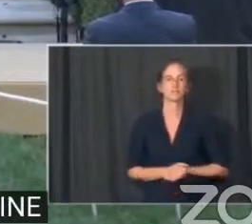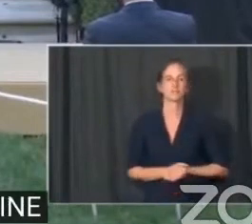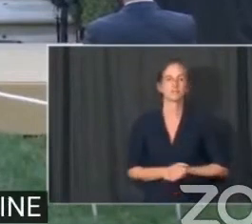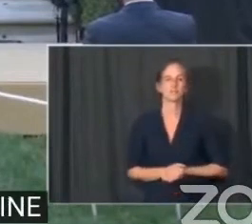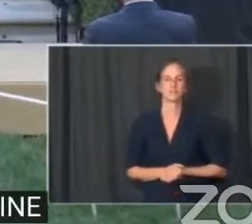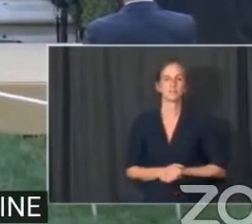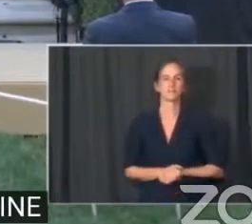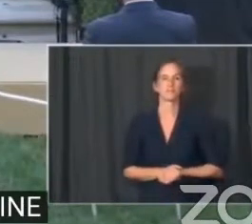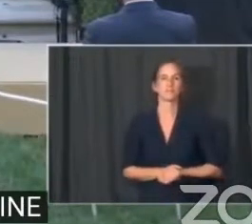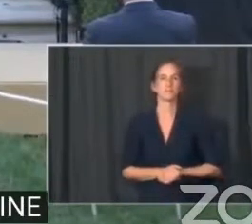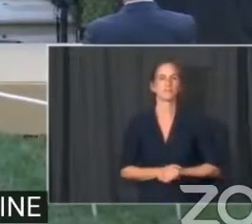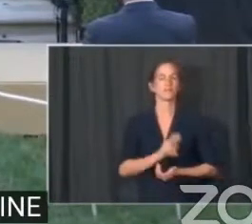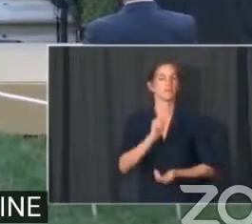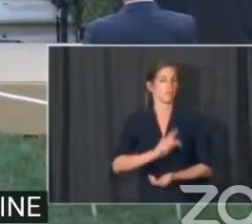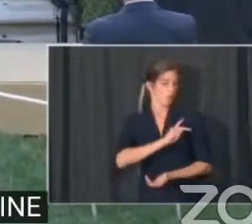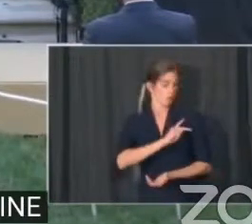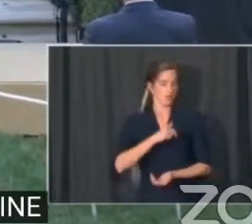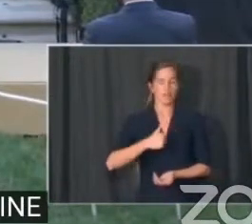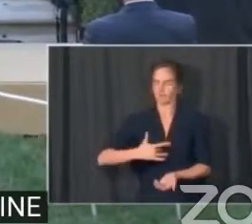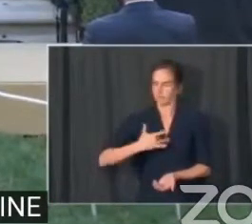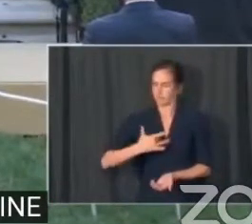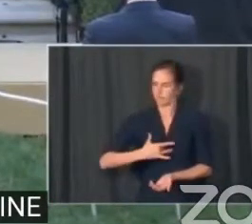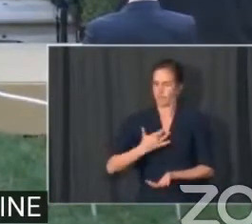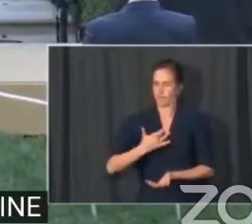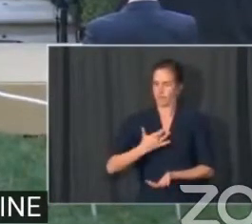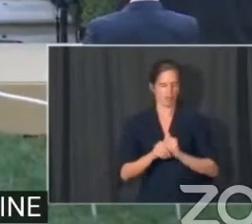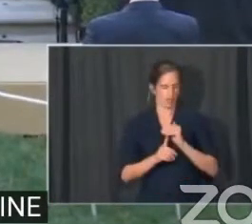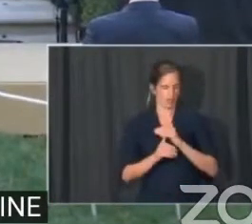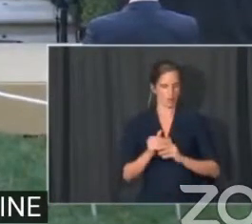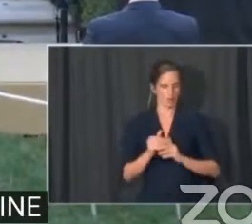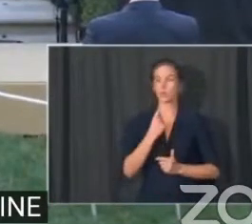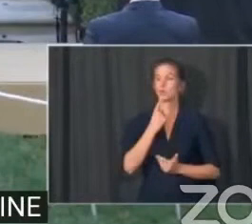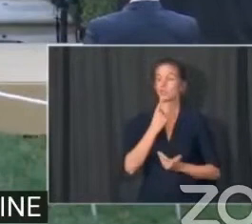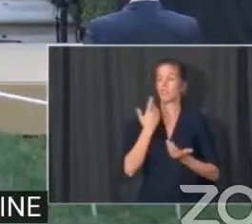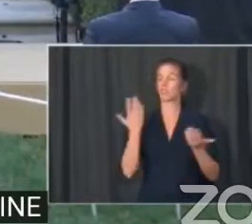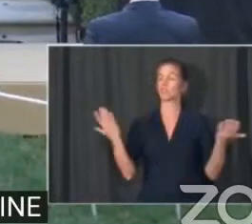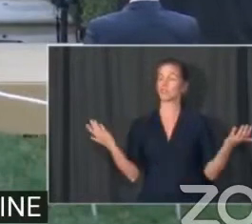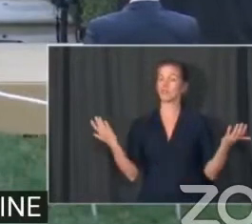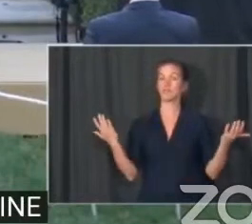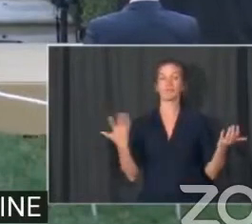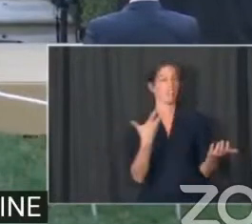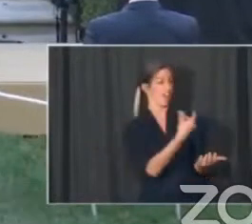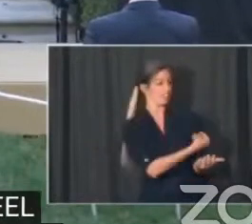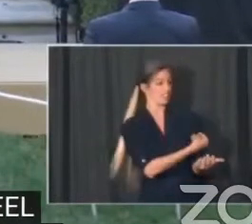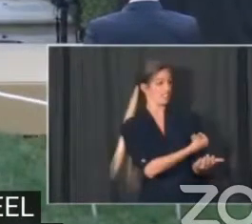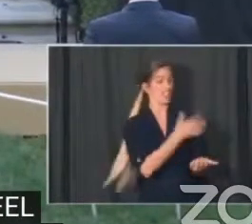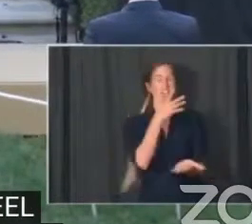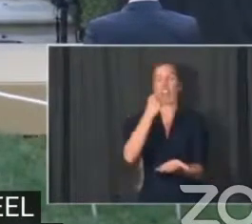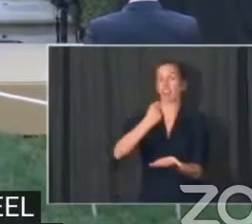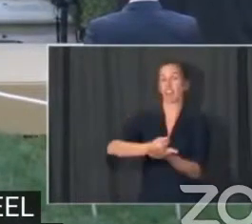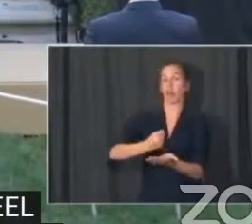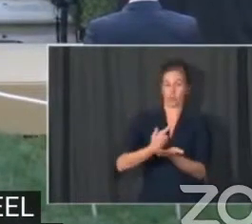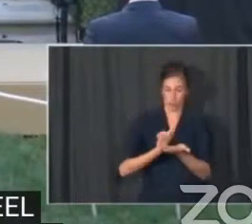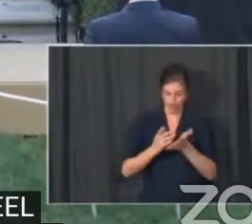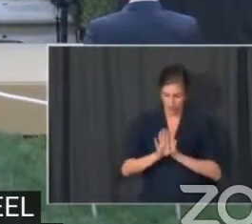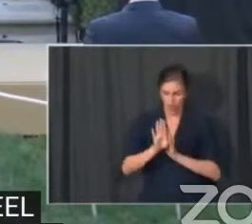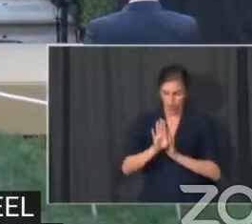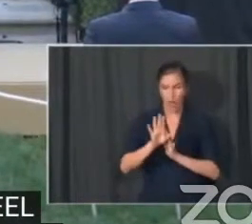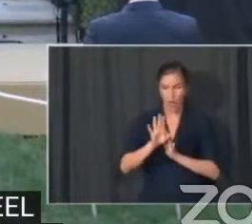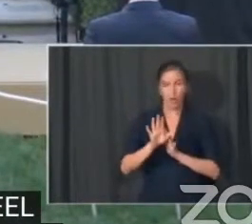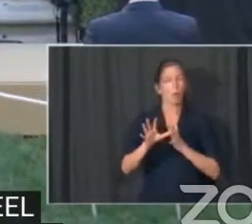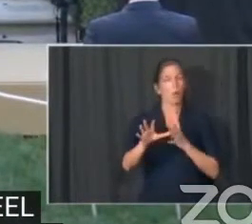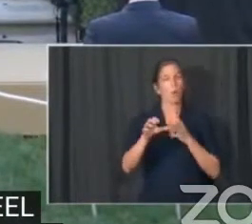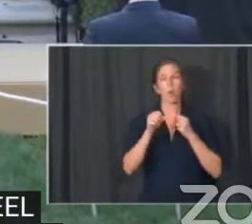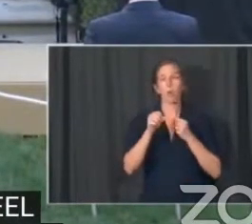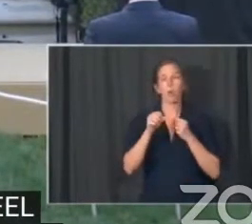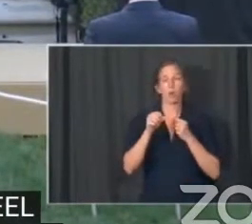I personally feel very comfortable to say that the vaccines and the Lo que therapeutics hay que that we hacer es have helped autorizar, develop o and ellos accelerate están encargados de will be